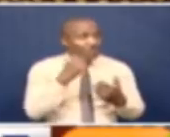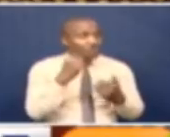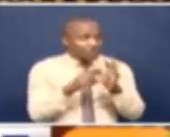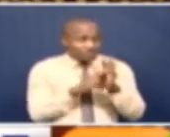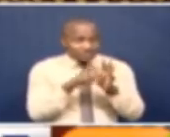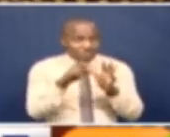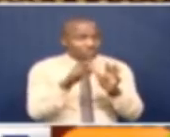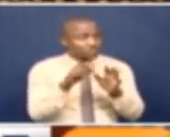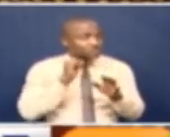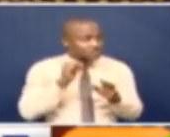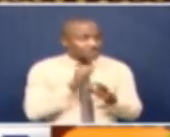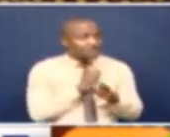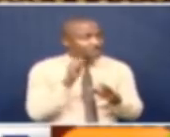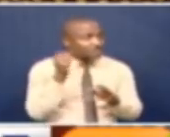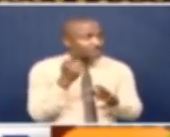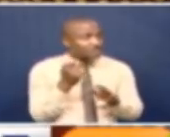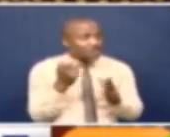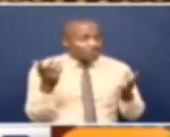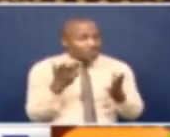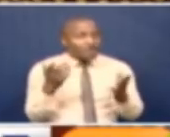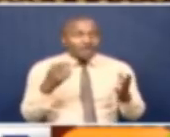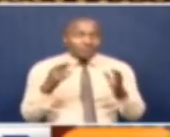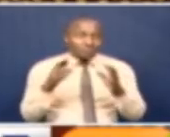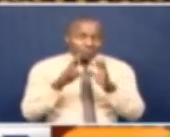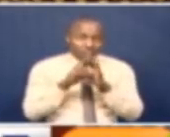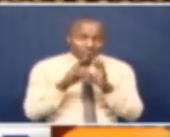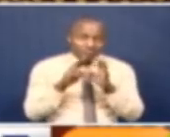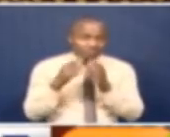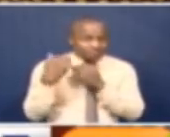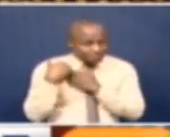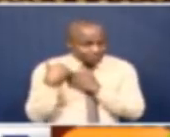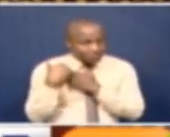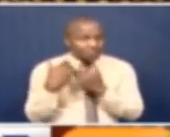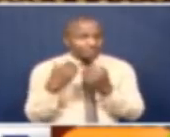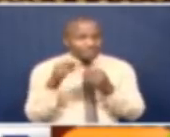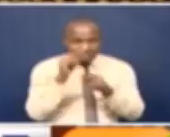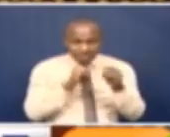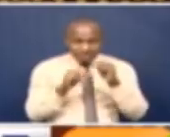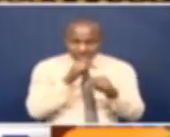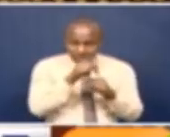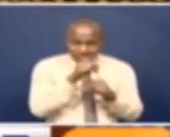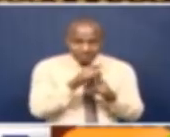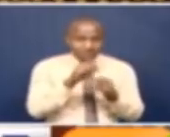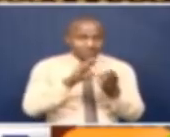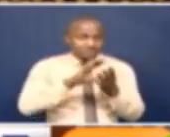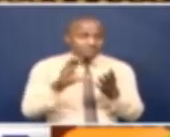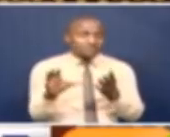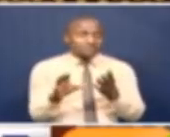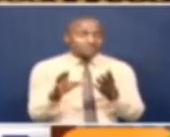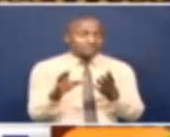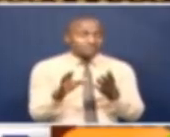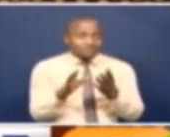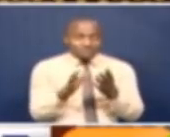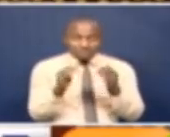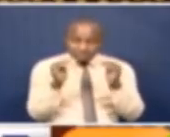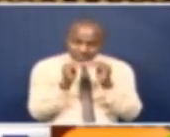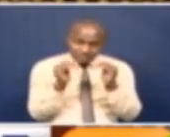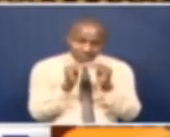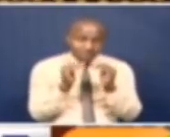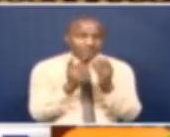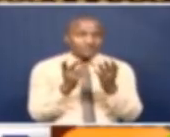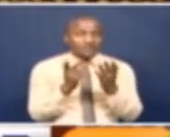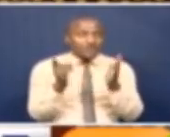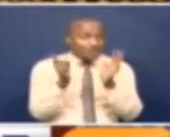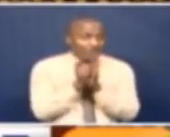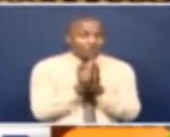Kenya, where his principal responsibility is to negotiate for that cake, to negotiate for that equity, to pass laws